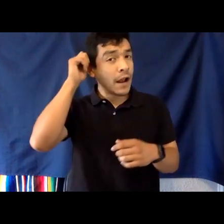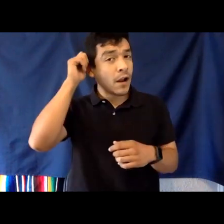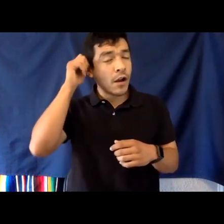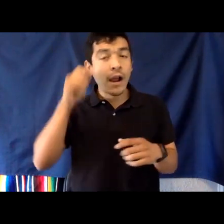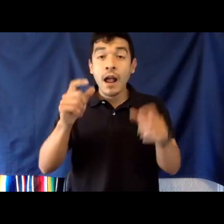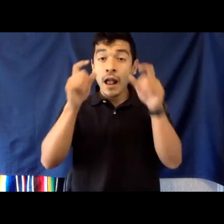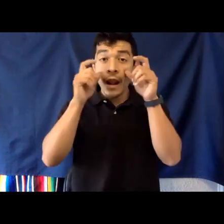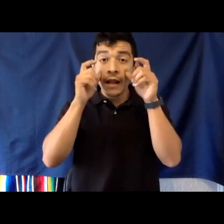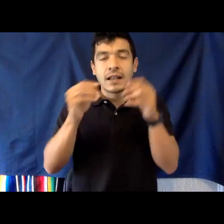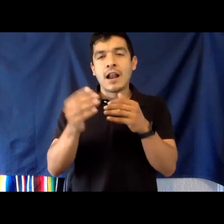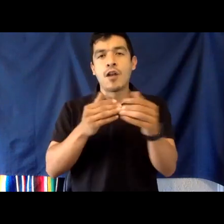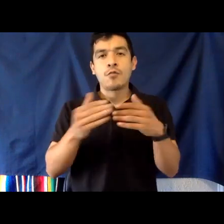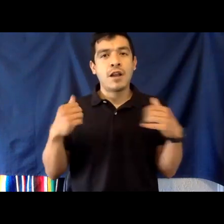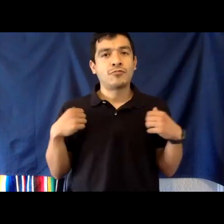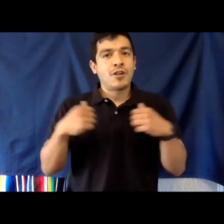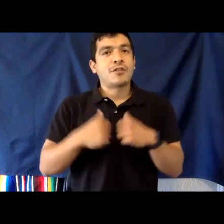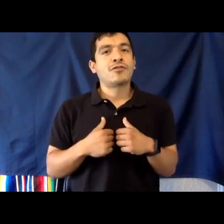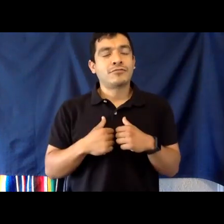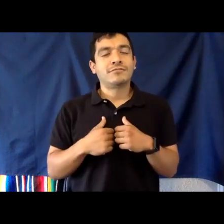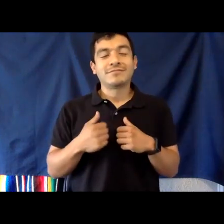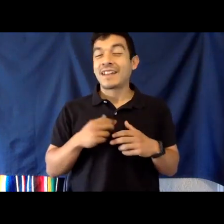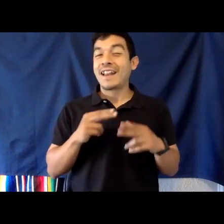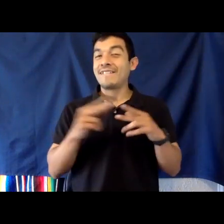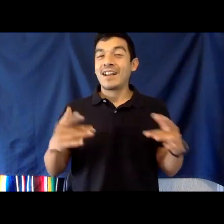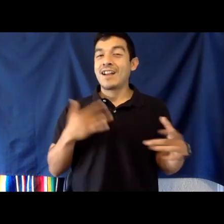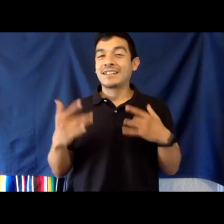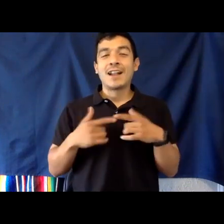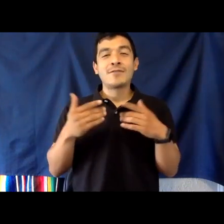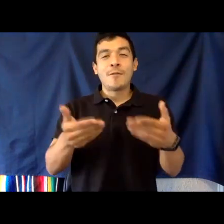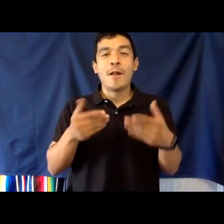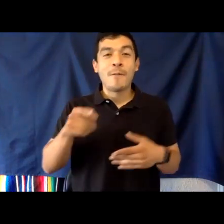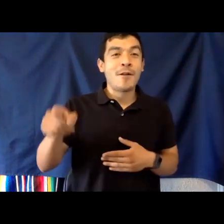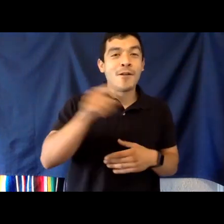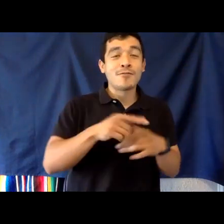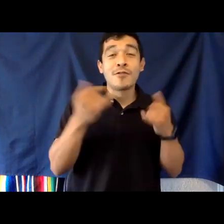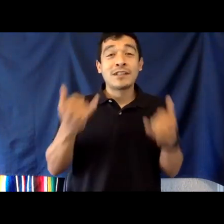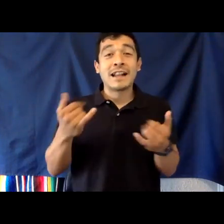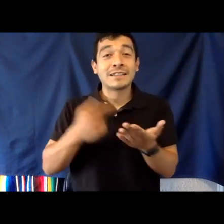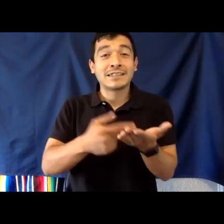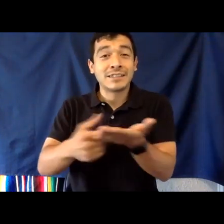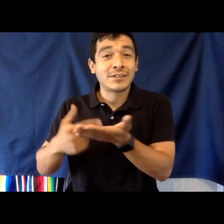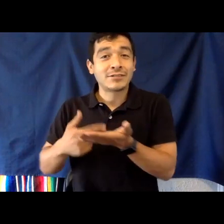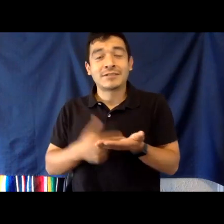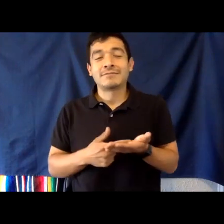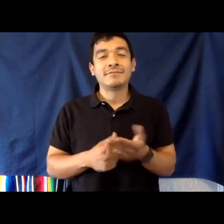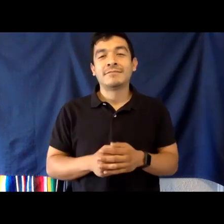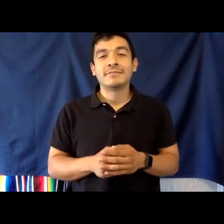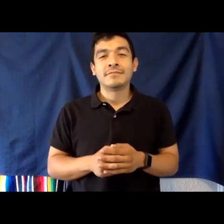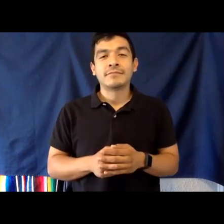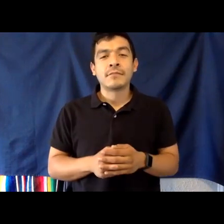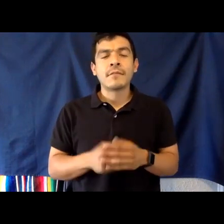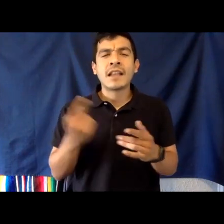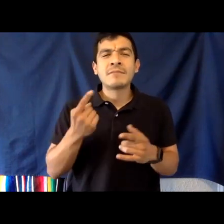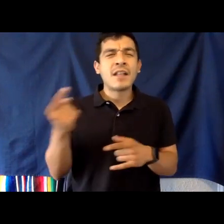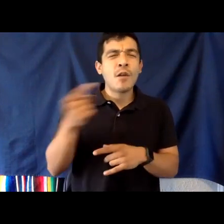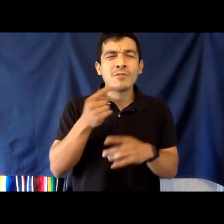gray sweater. I am very excited to welcome you to today's conversation, a topic that has been percolating for